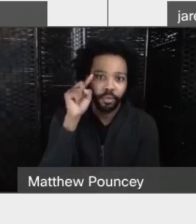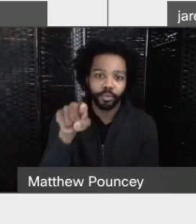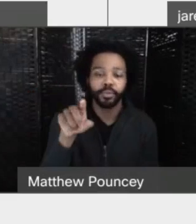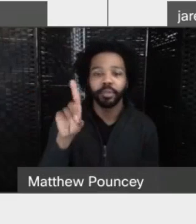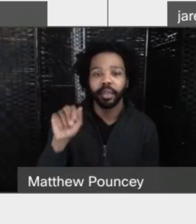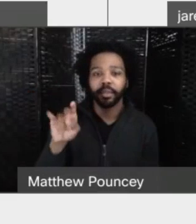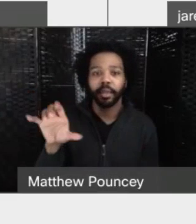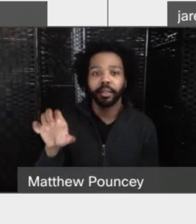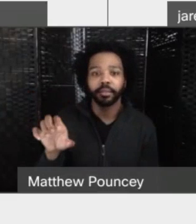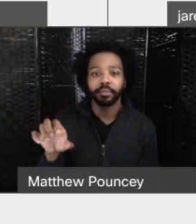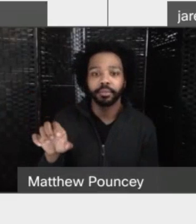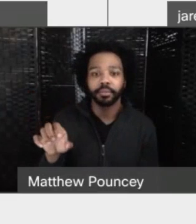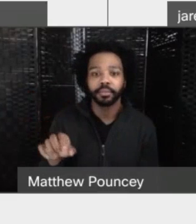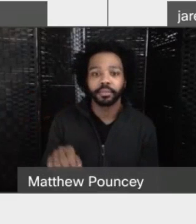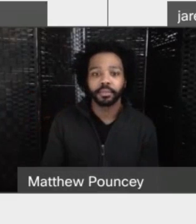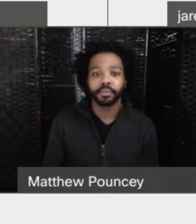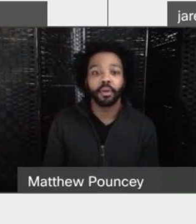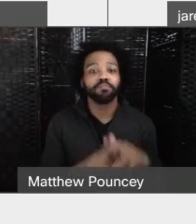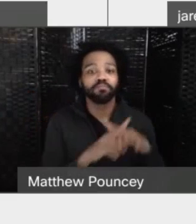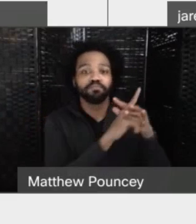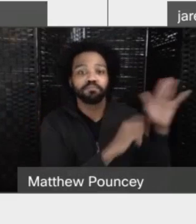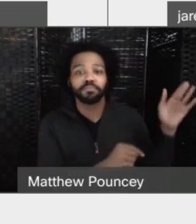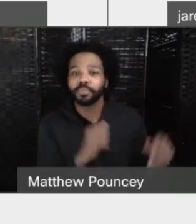She's not here anymore.